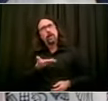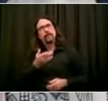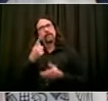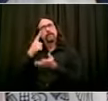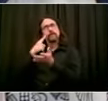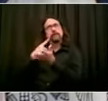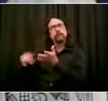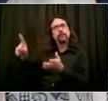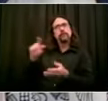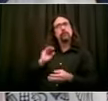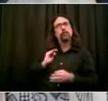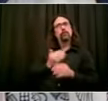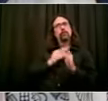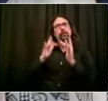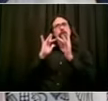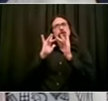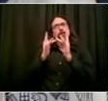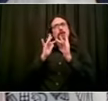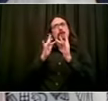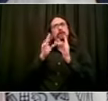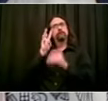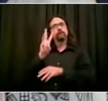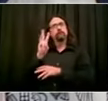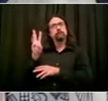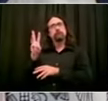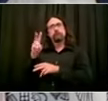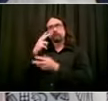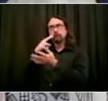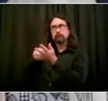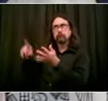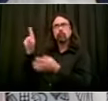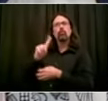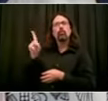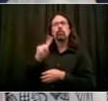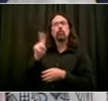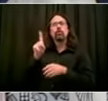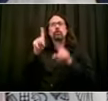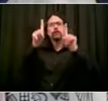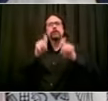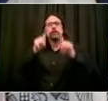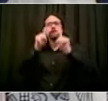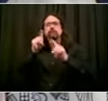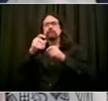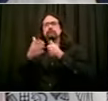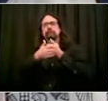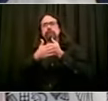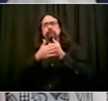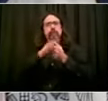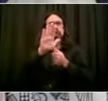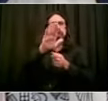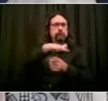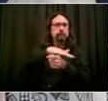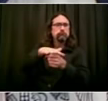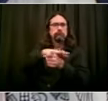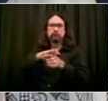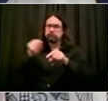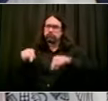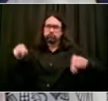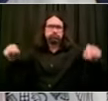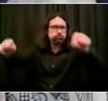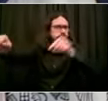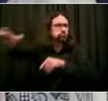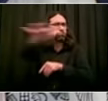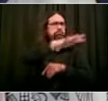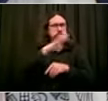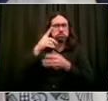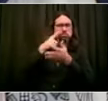near you. Now, an update on the areas of greatest concern in Brooklyn and Queens. We still have 9 zip codes. That